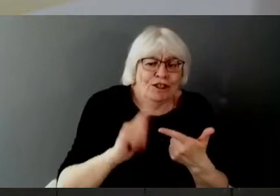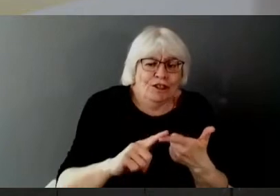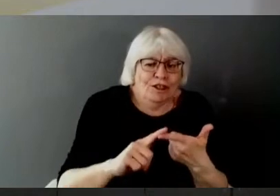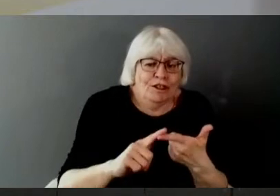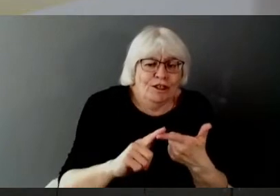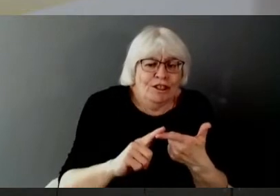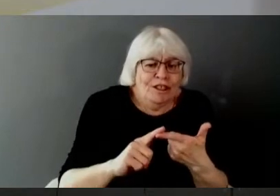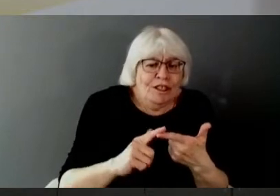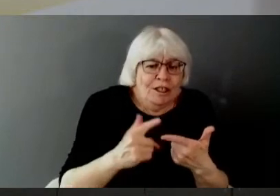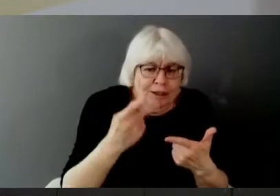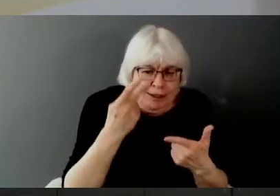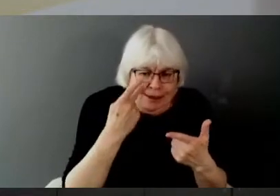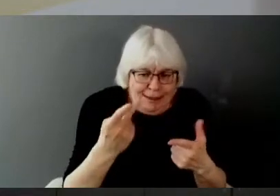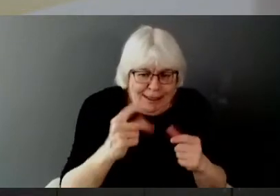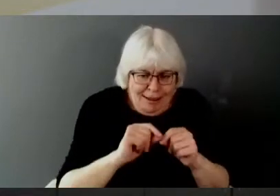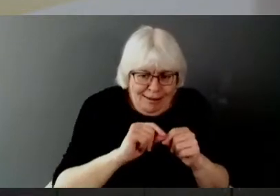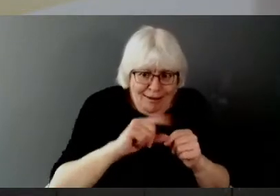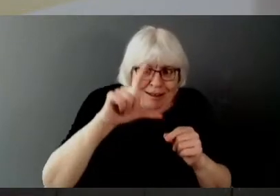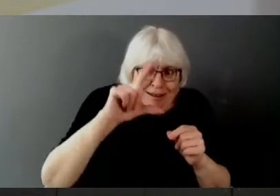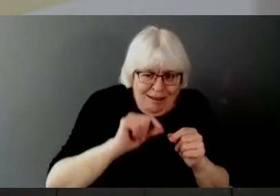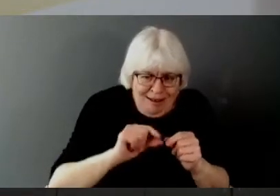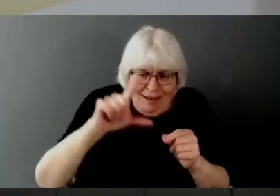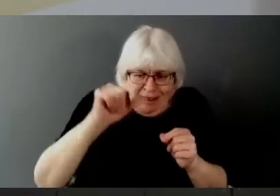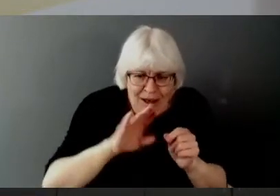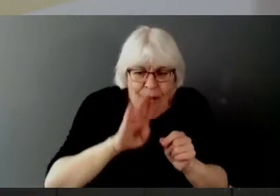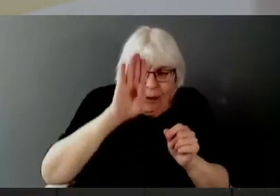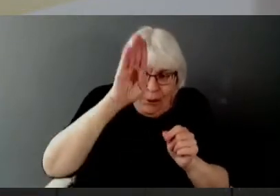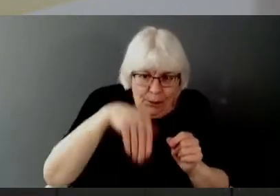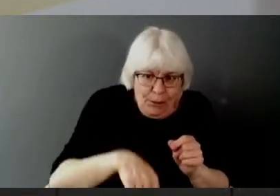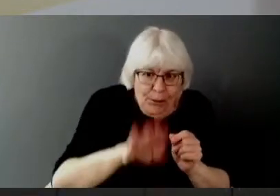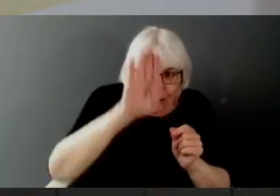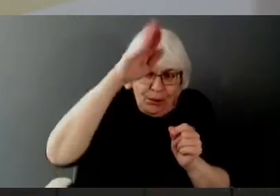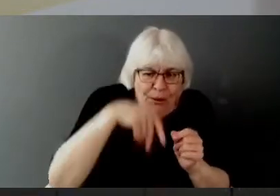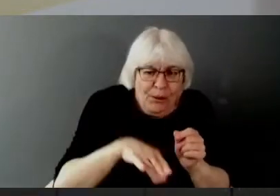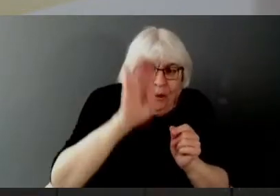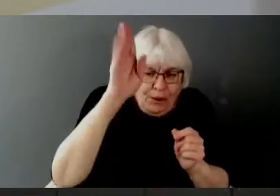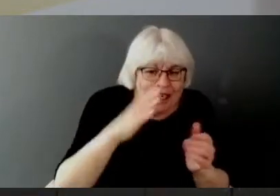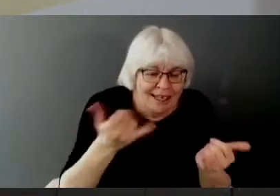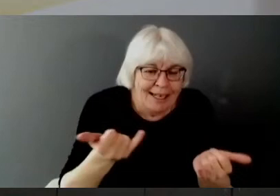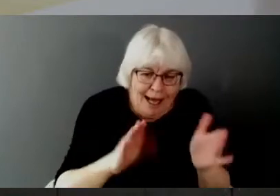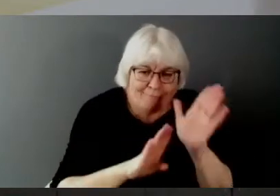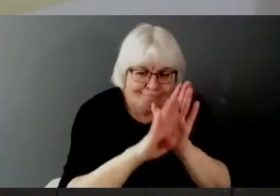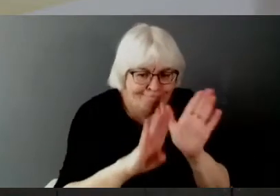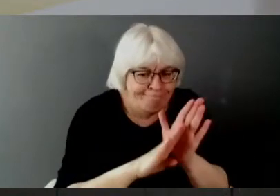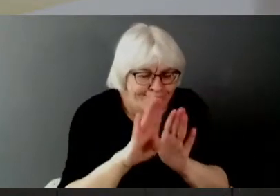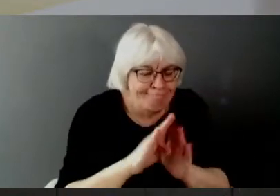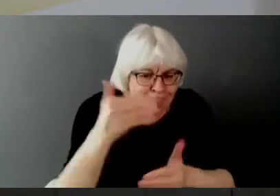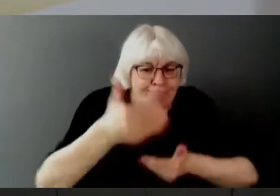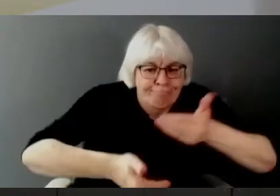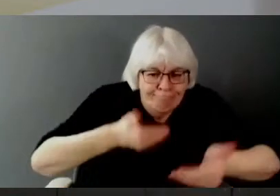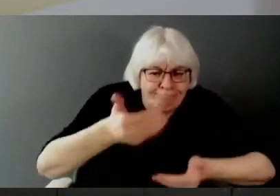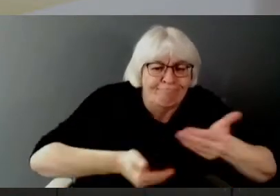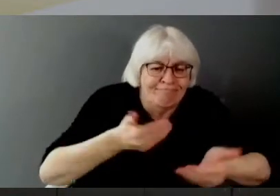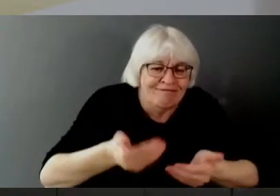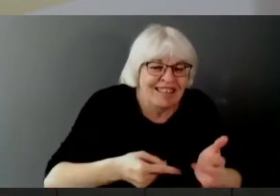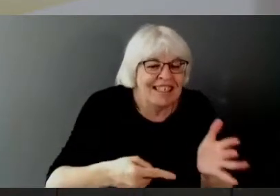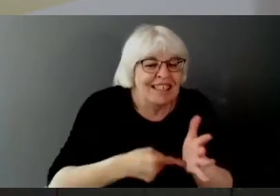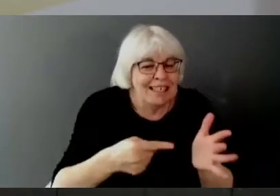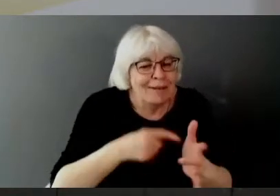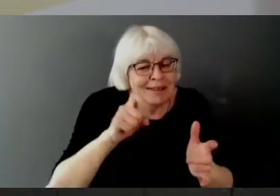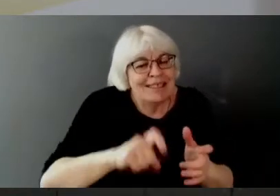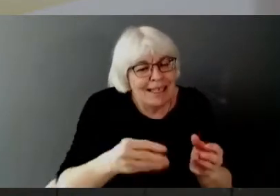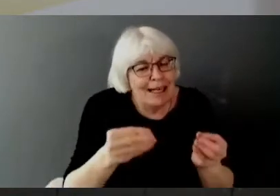with that. So I know that's in the works, but sometimes these things take a little longer than